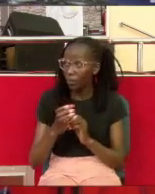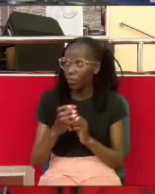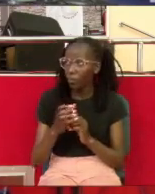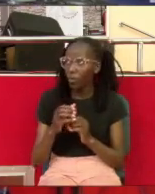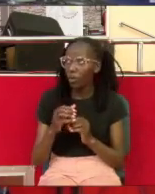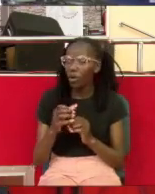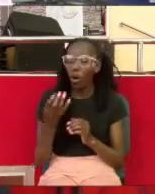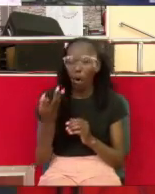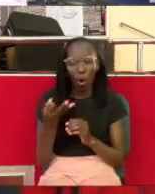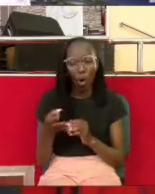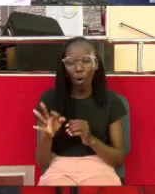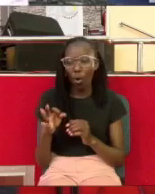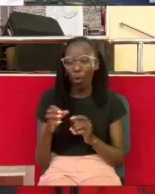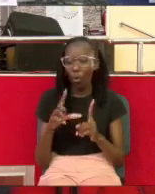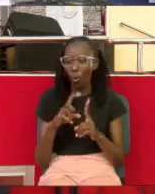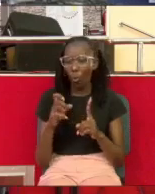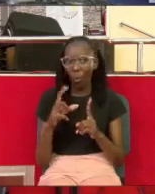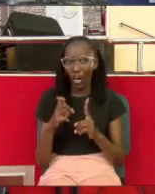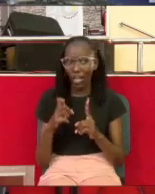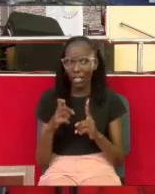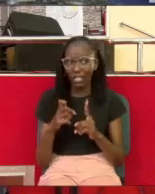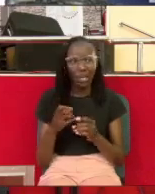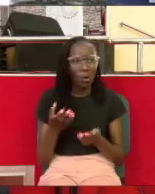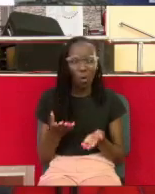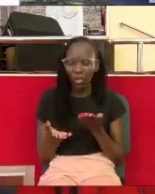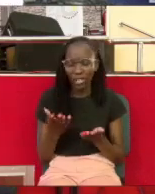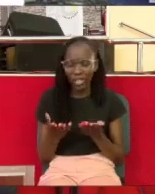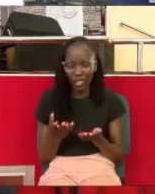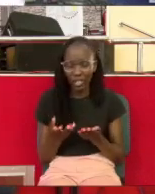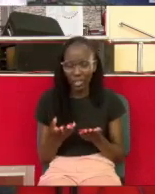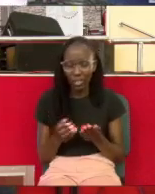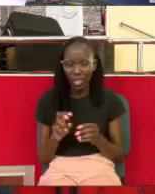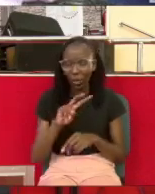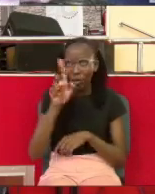or the word was just a request.